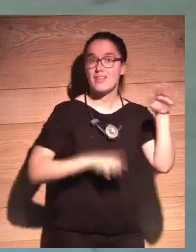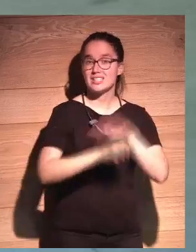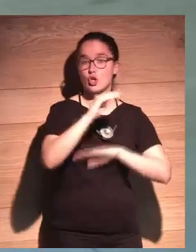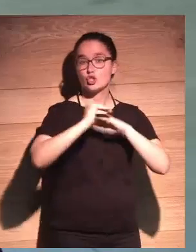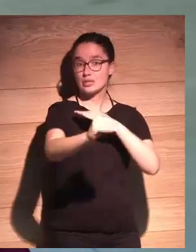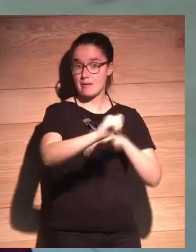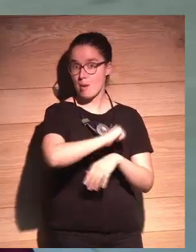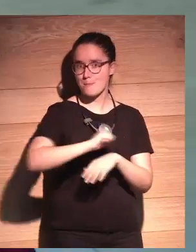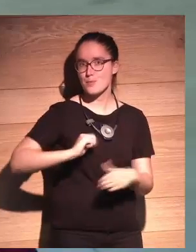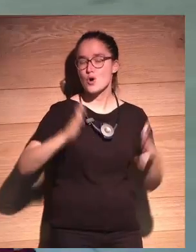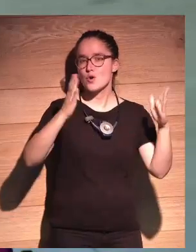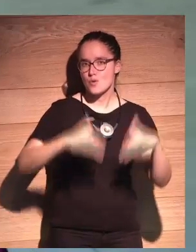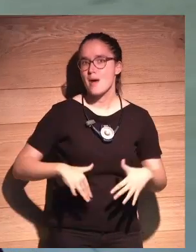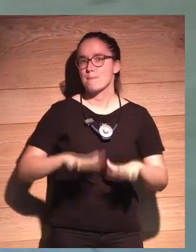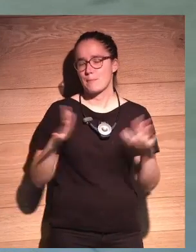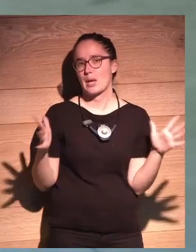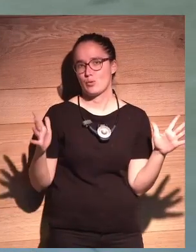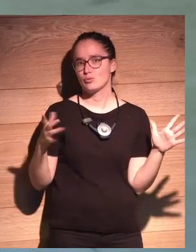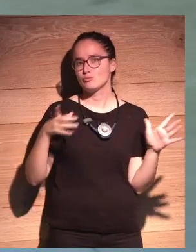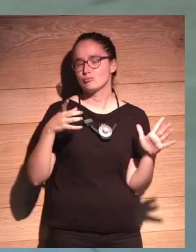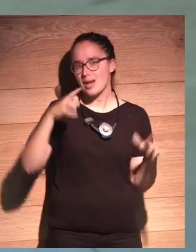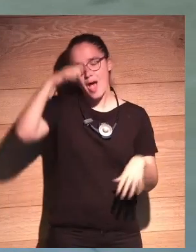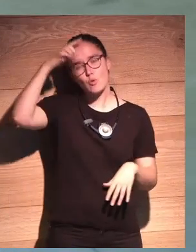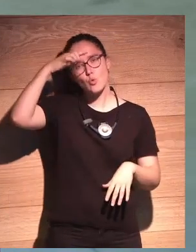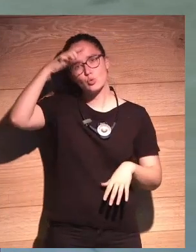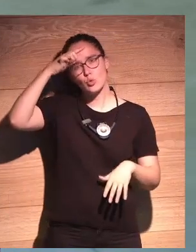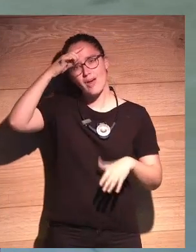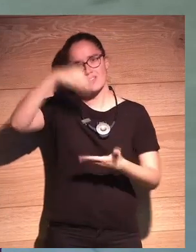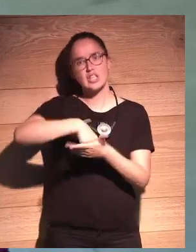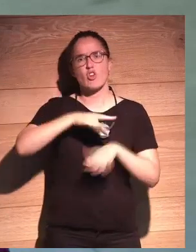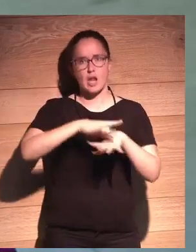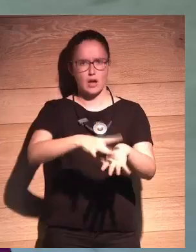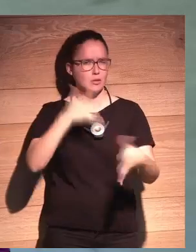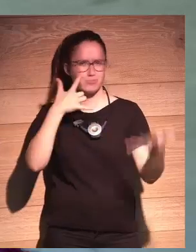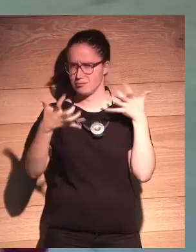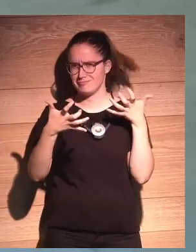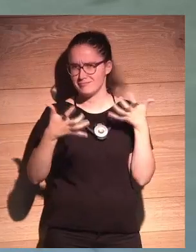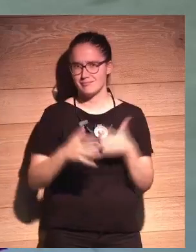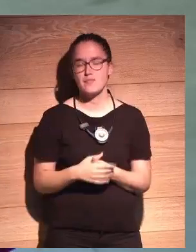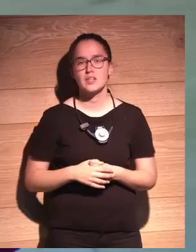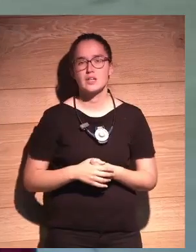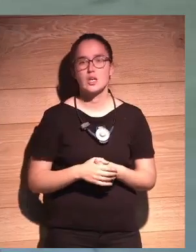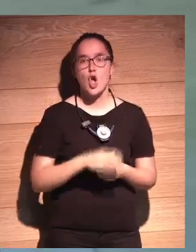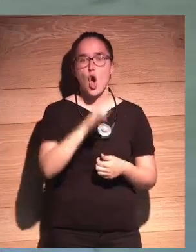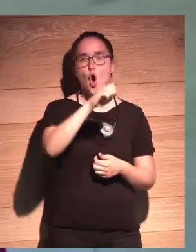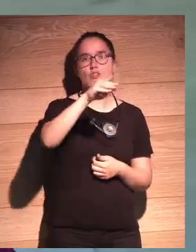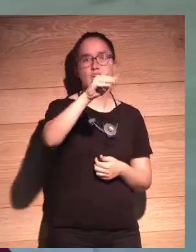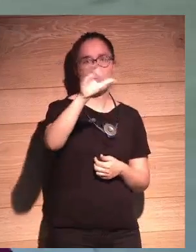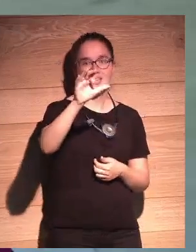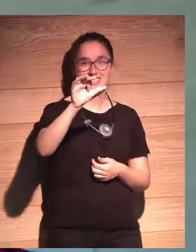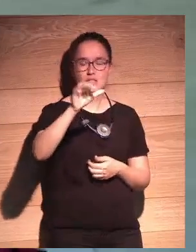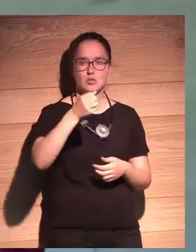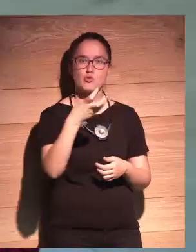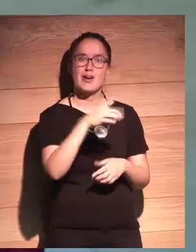include culture in this agenda. The cultural dimension in this agenda is